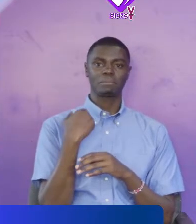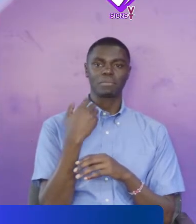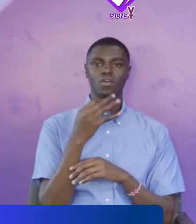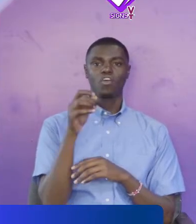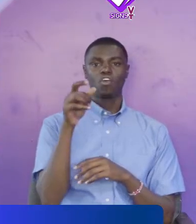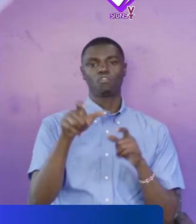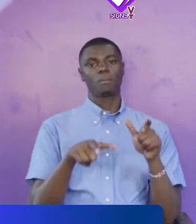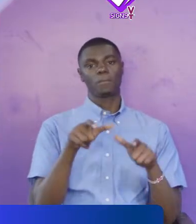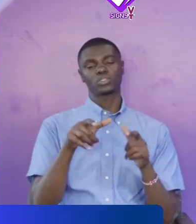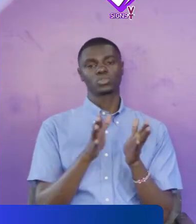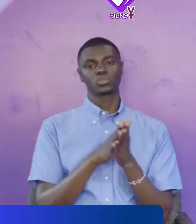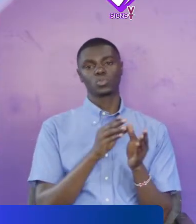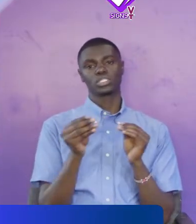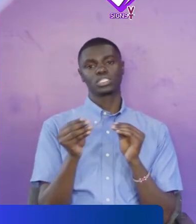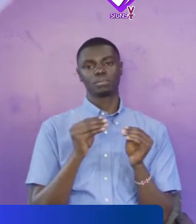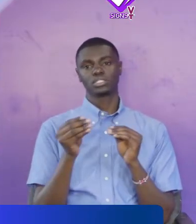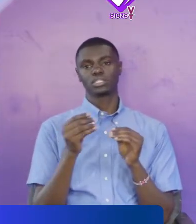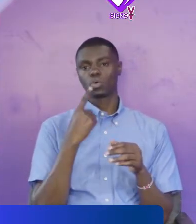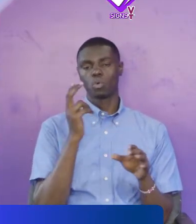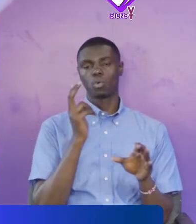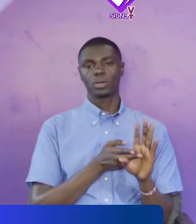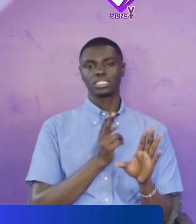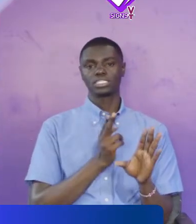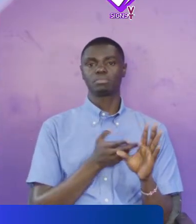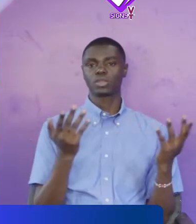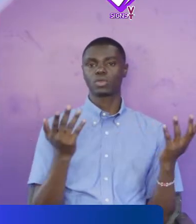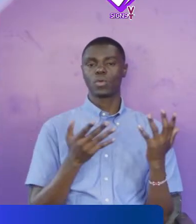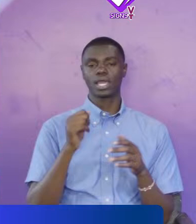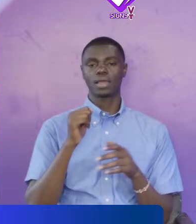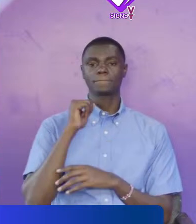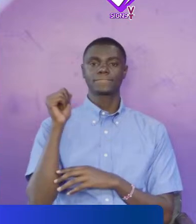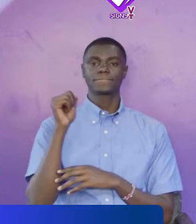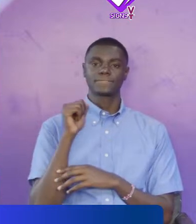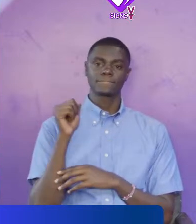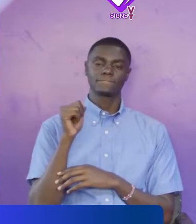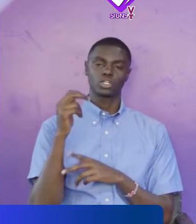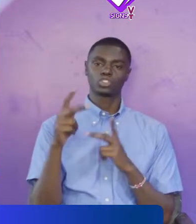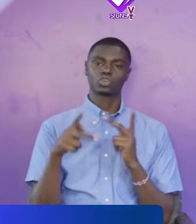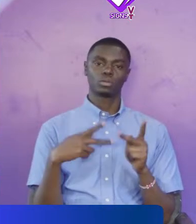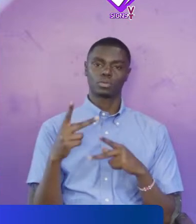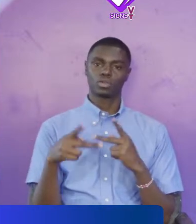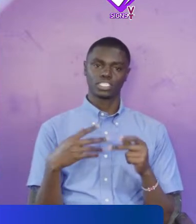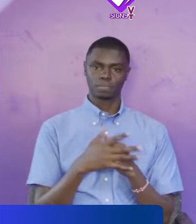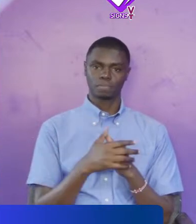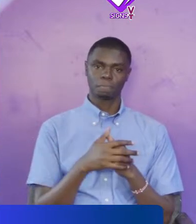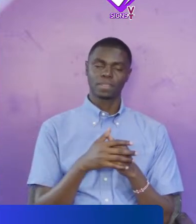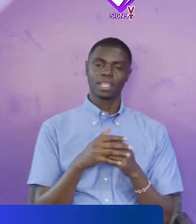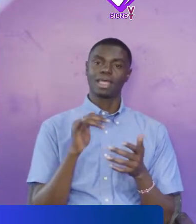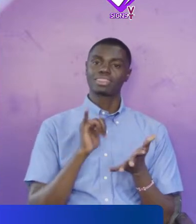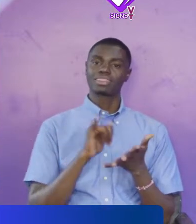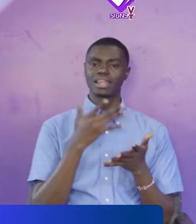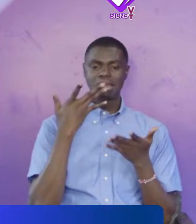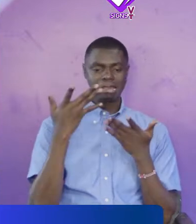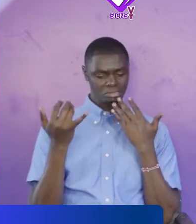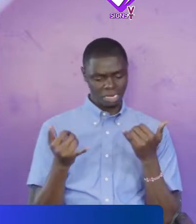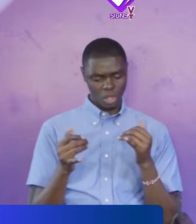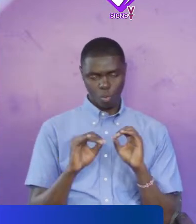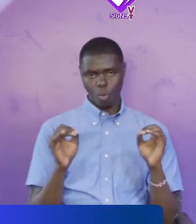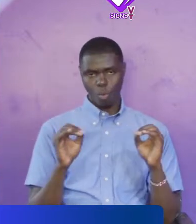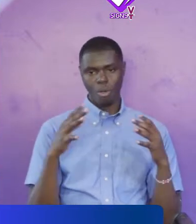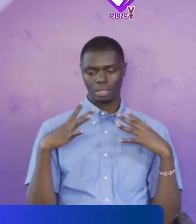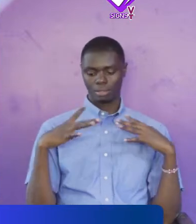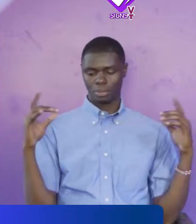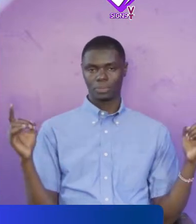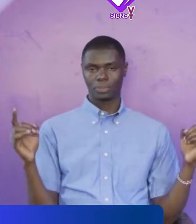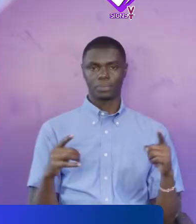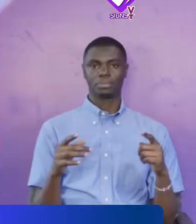persons such as those who get to participate in political processes. That do not answer right now. We are going to answer that. Even if